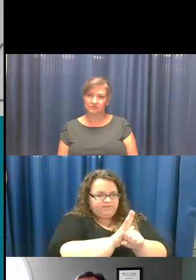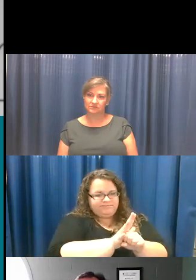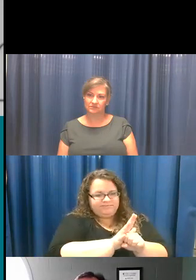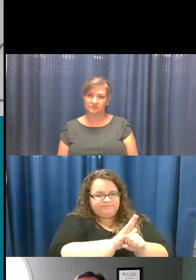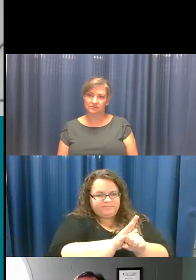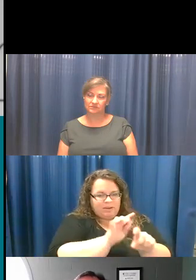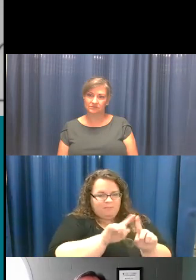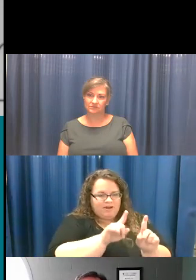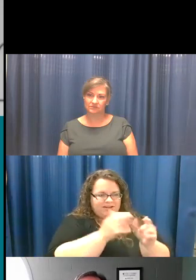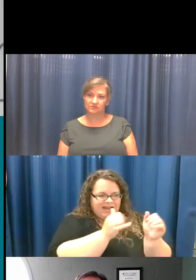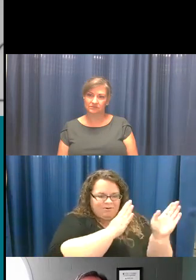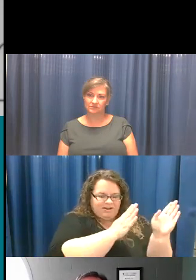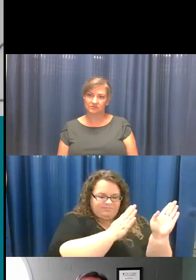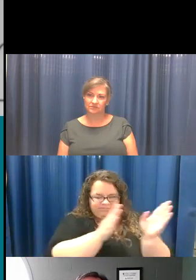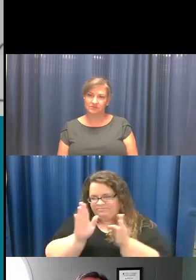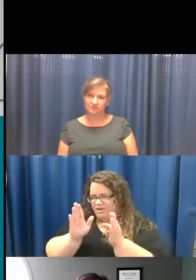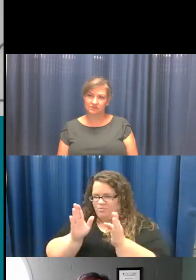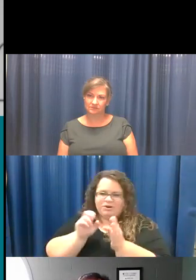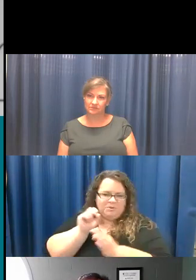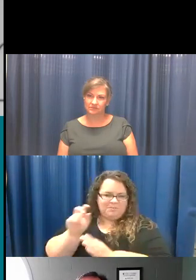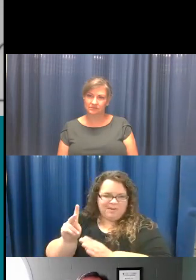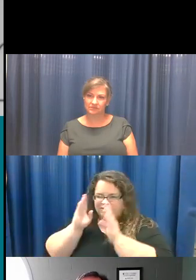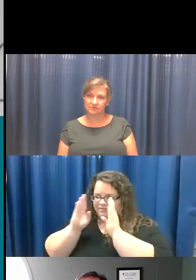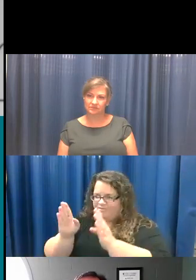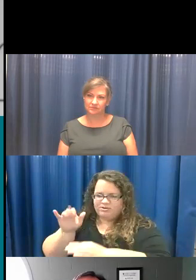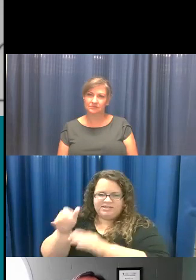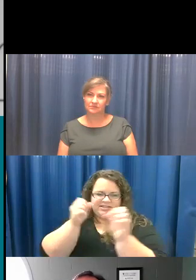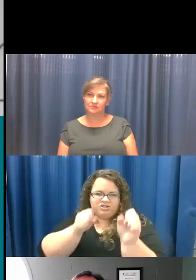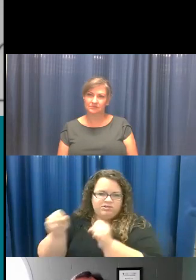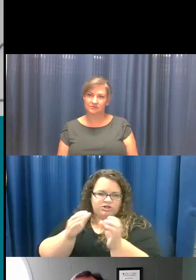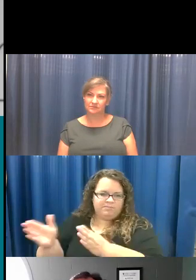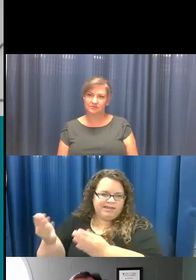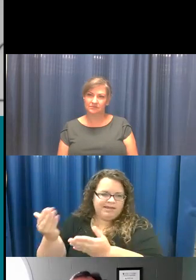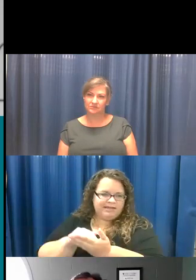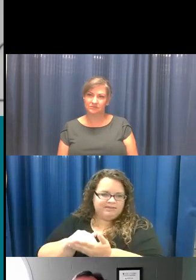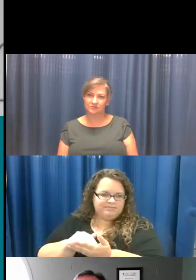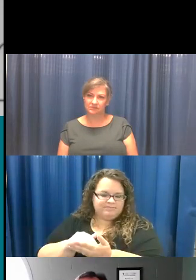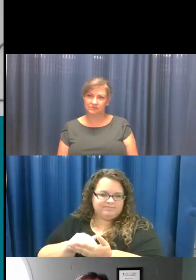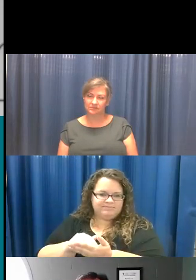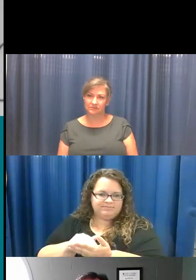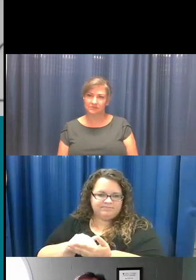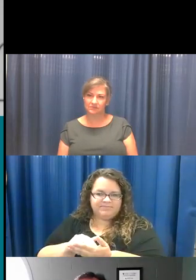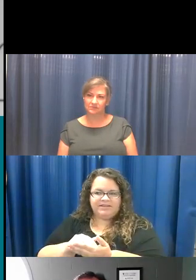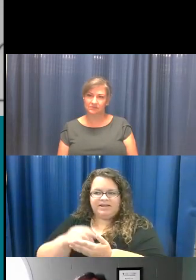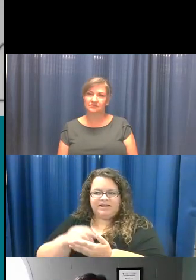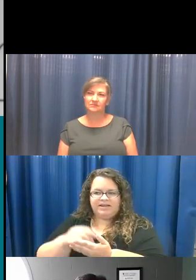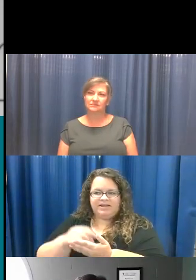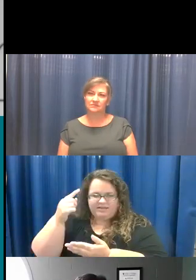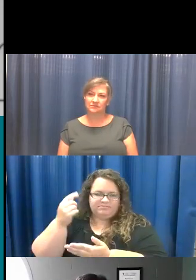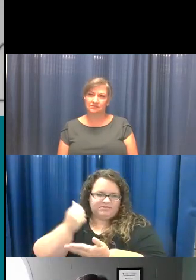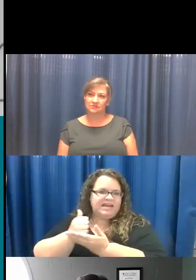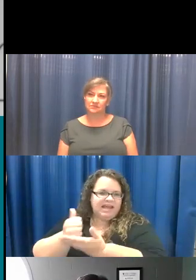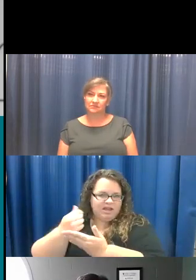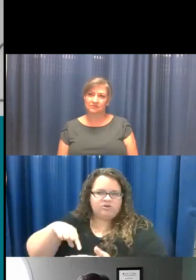eager to bring back the focus goal process and to get us going on that again. I think it really helped us move the needle as a